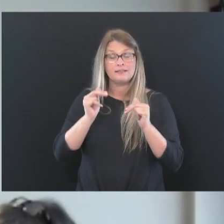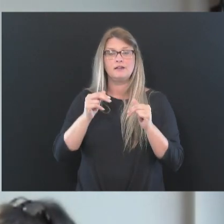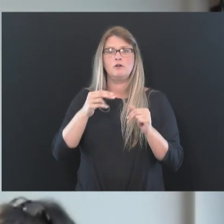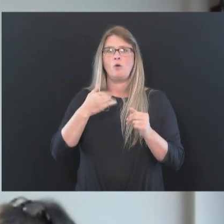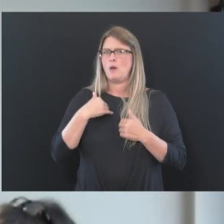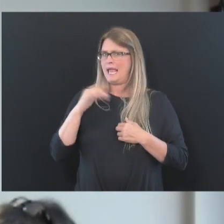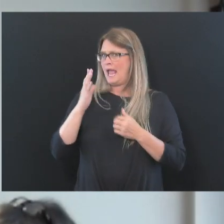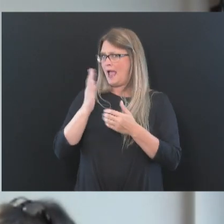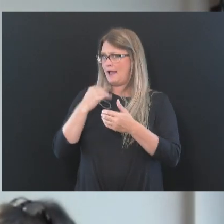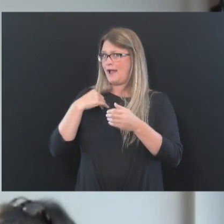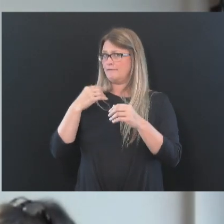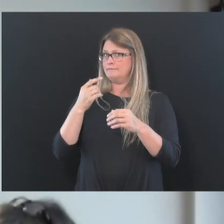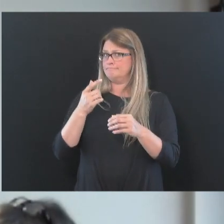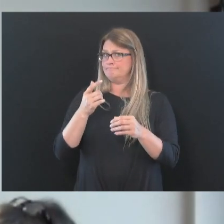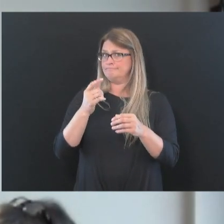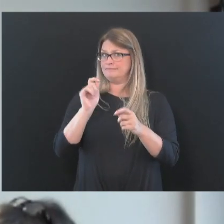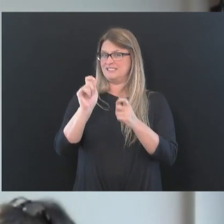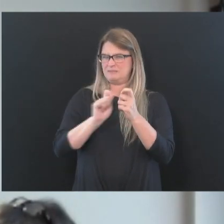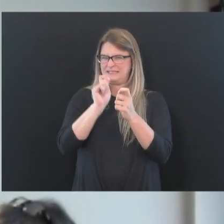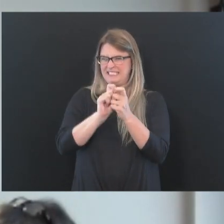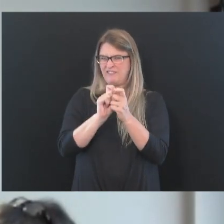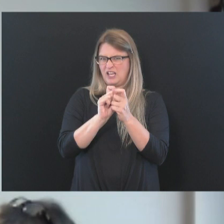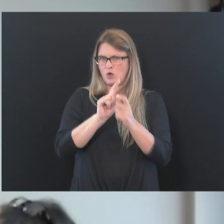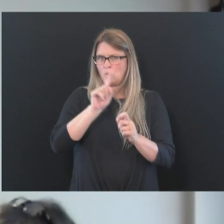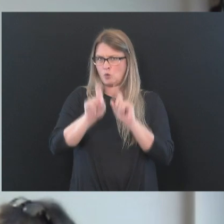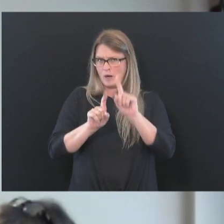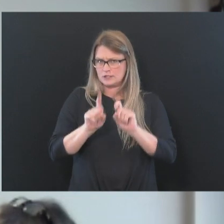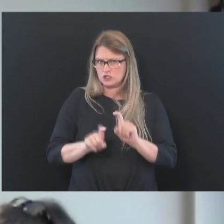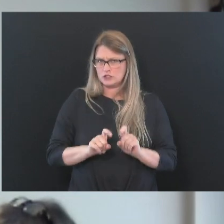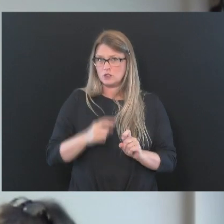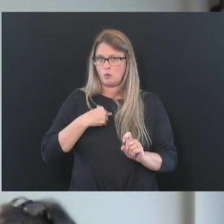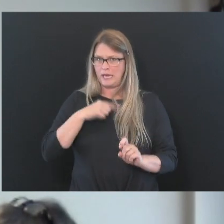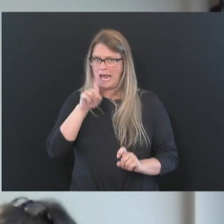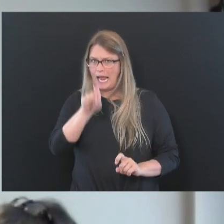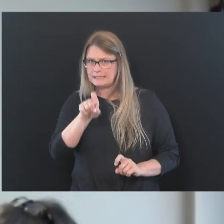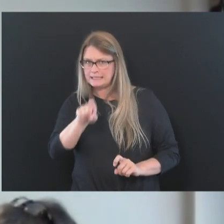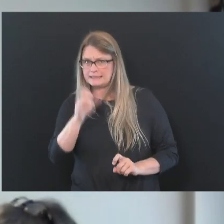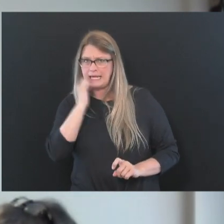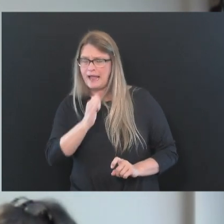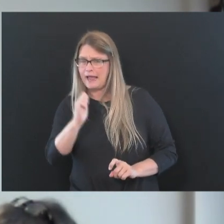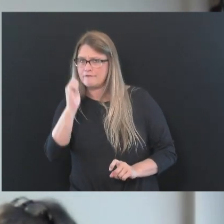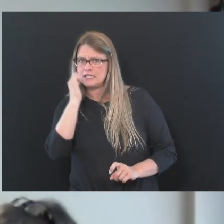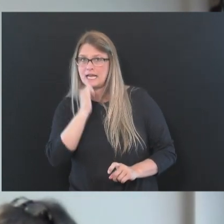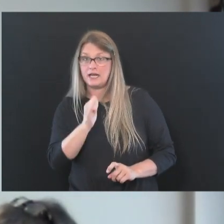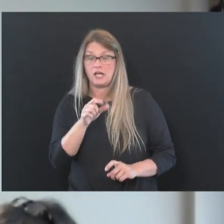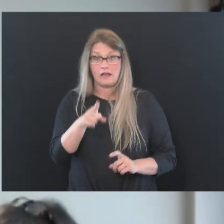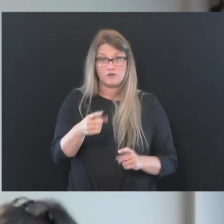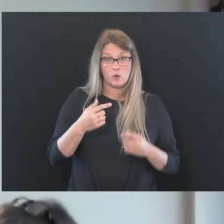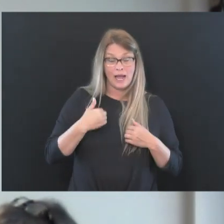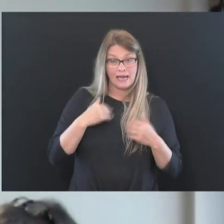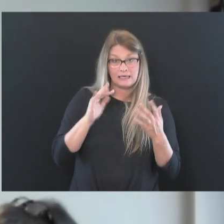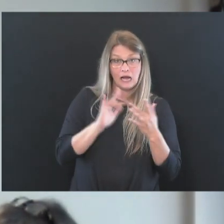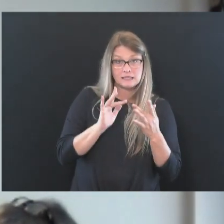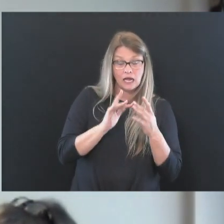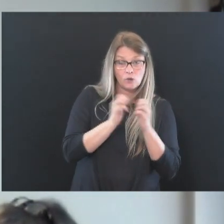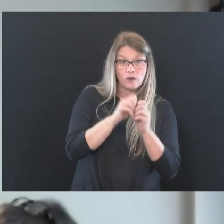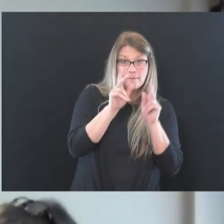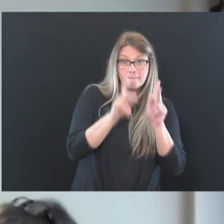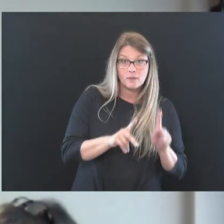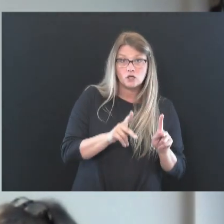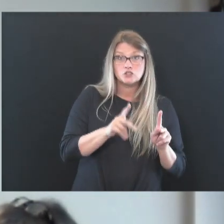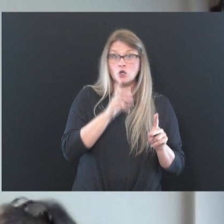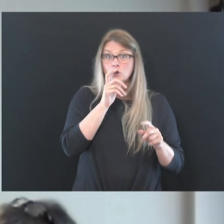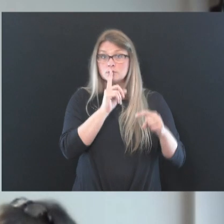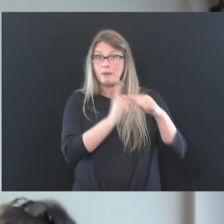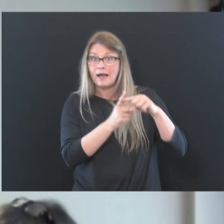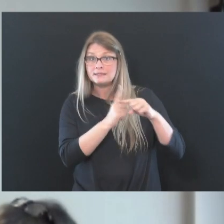ask daily when folks come in if they've been in contact with someone who's COVID positive, whether they've been in